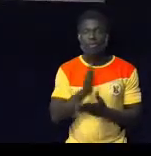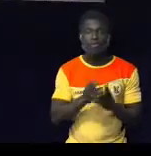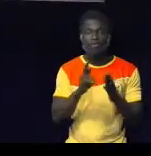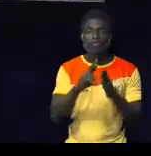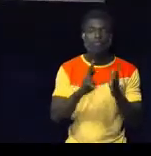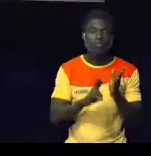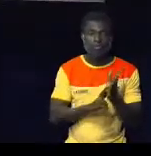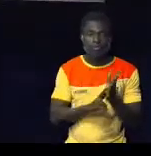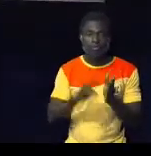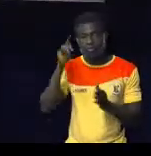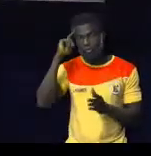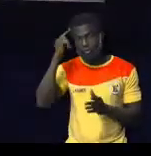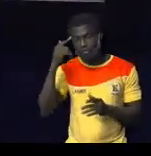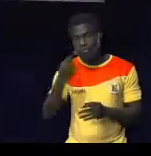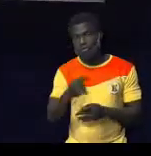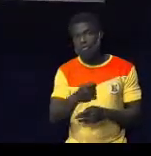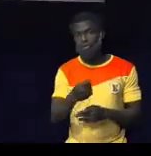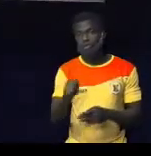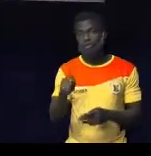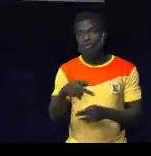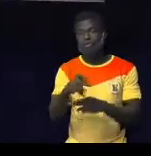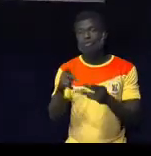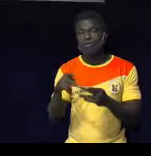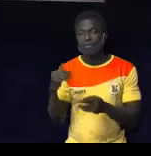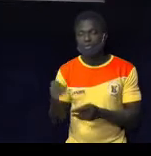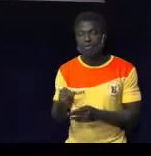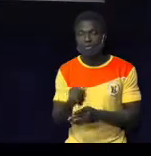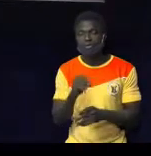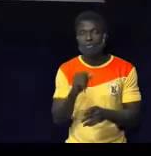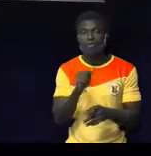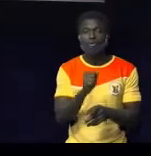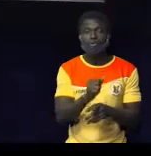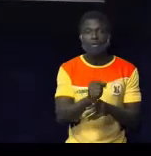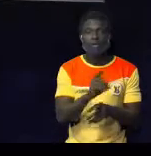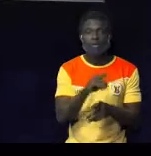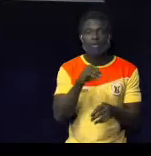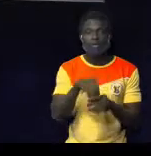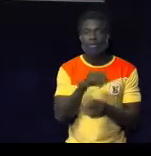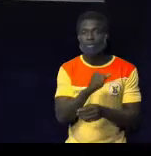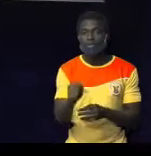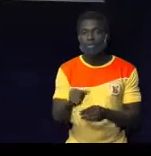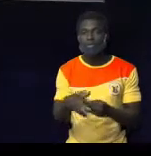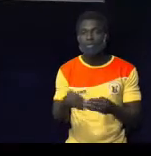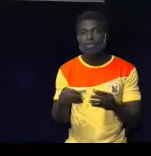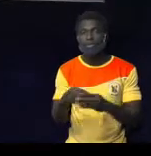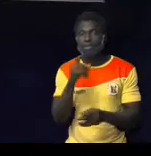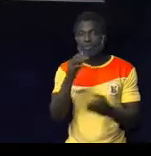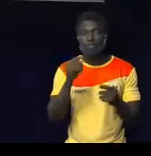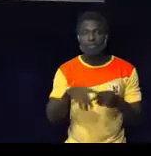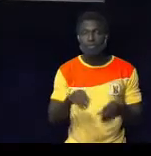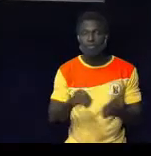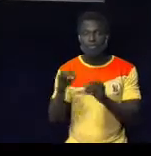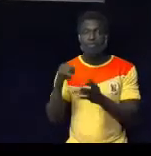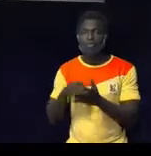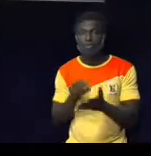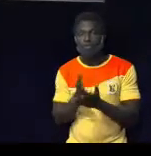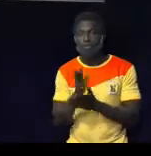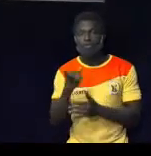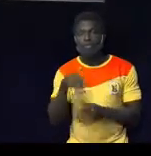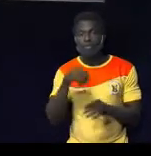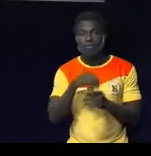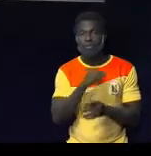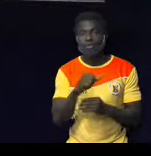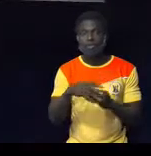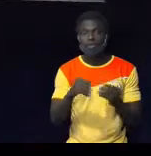Here are some rules governing the placing of adverbs in sentences. You want to place your adverbs correctly in